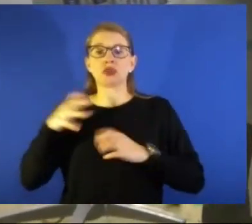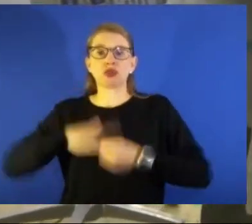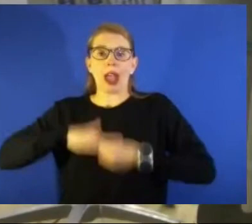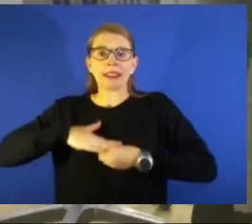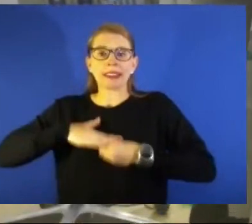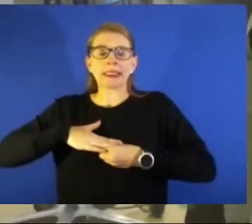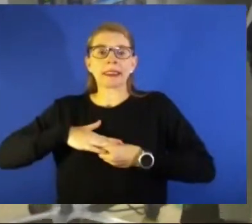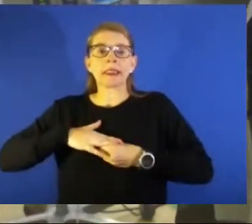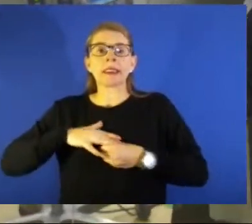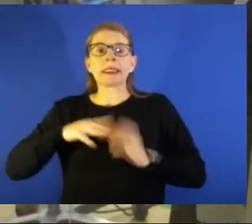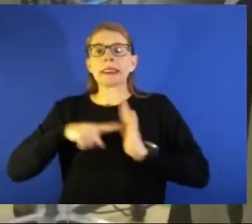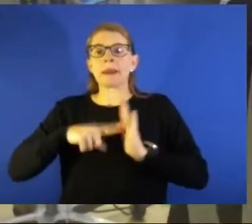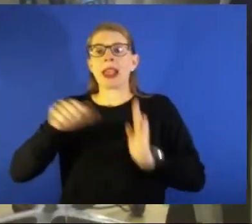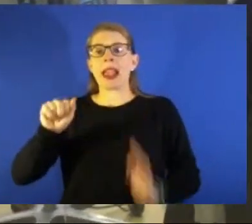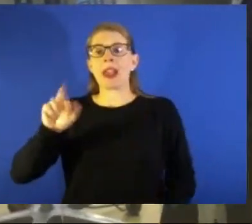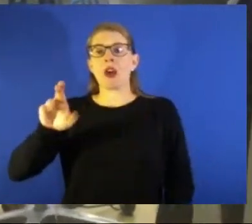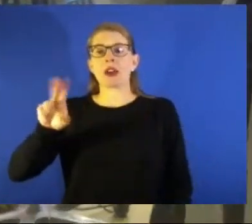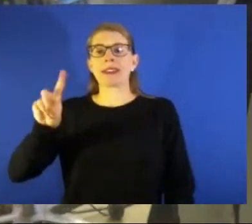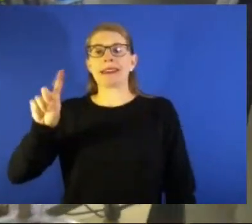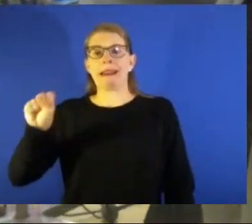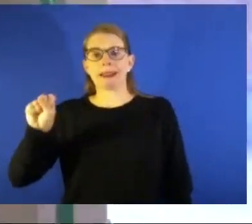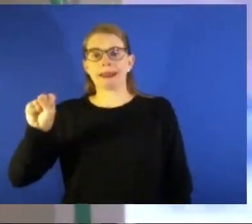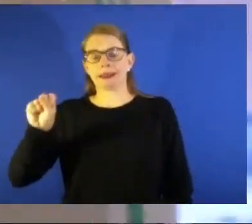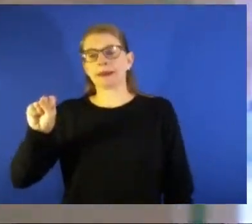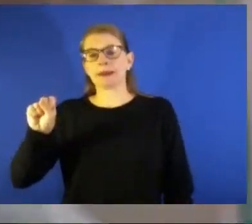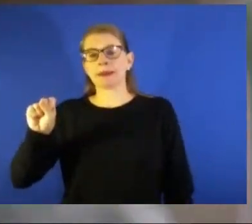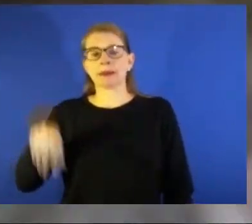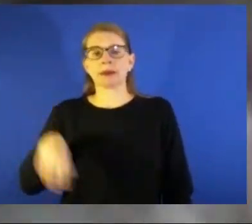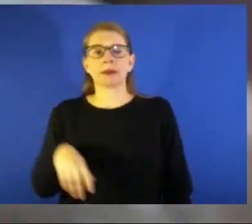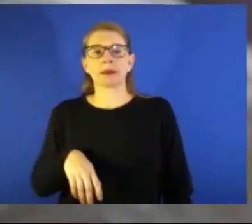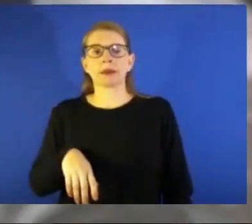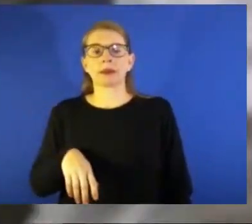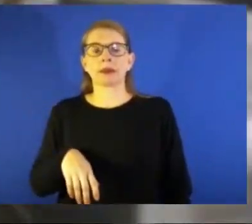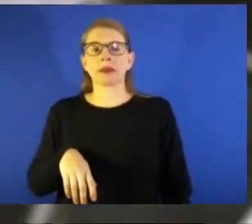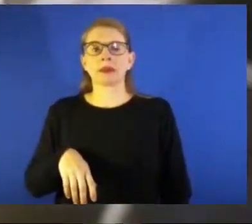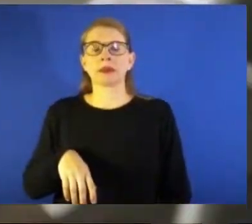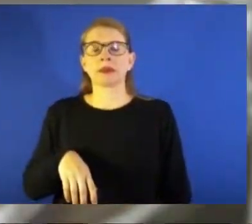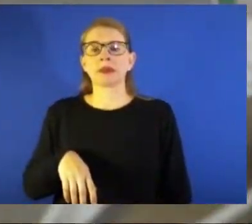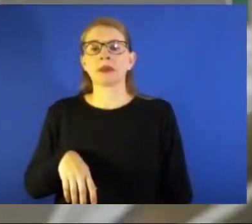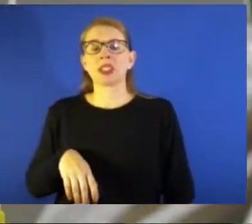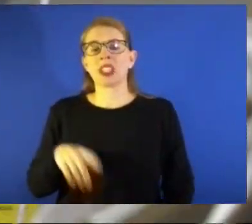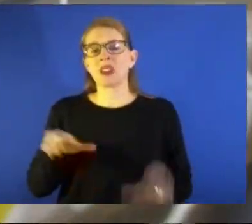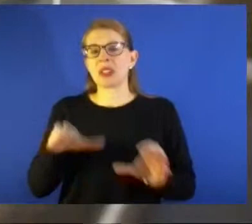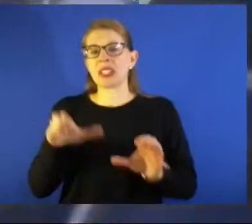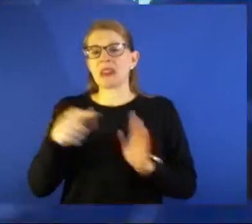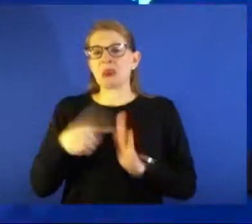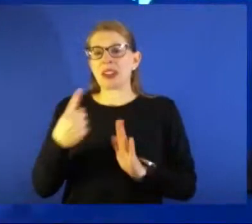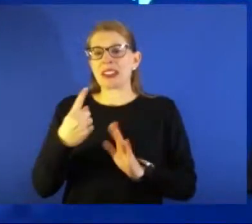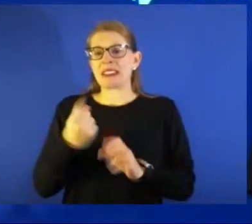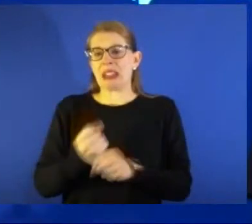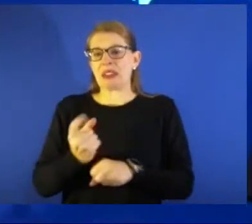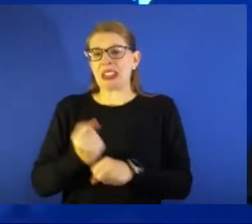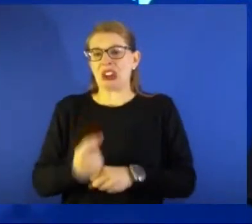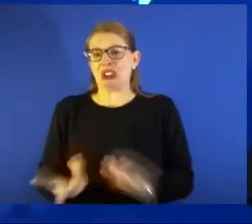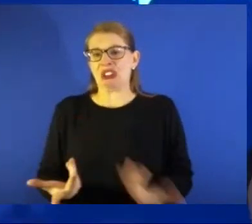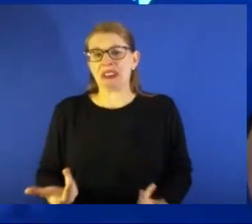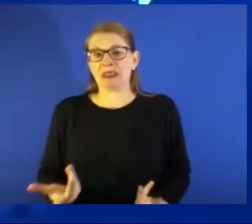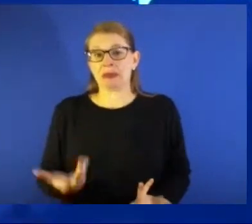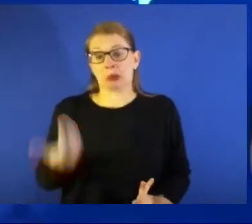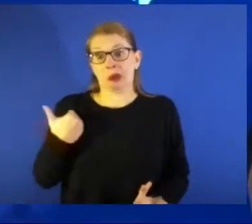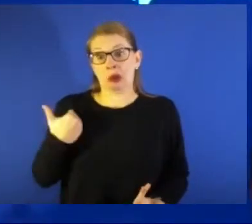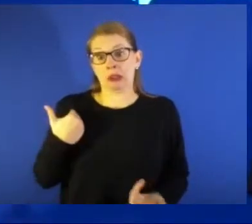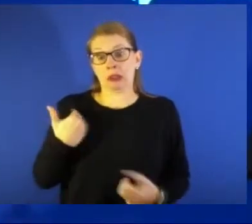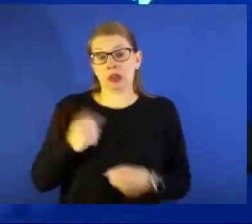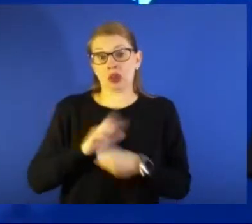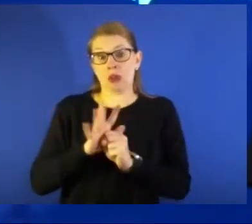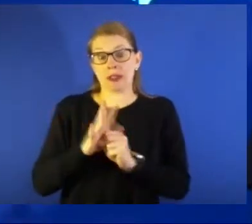ARDS. Okay. And it was something that we did maybe once a year before COVID. Now this